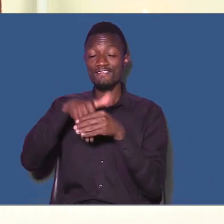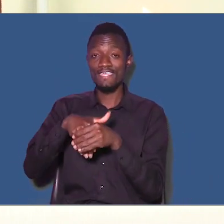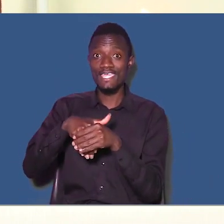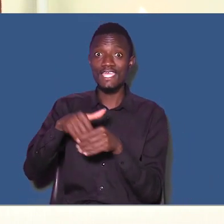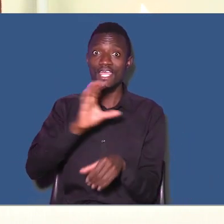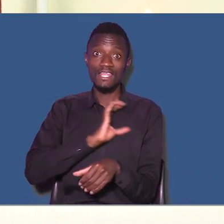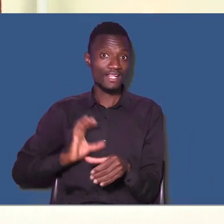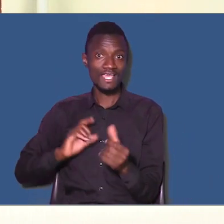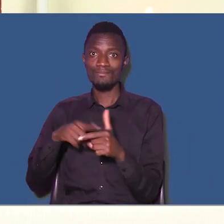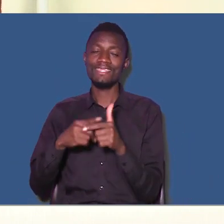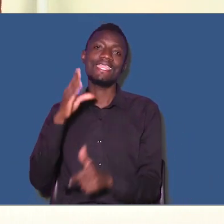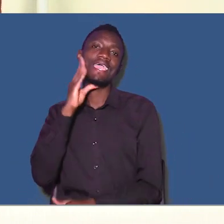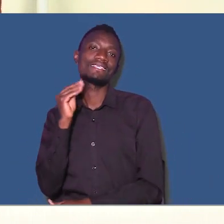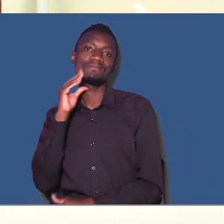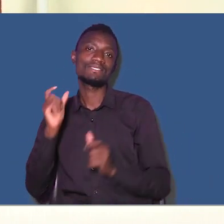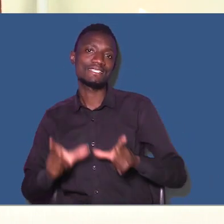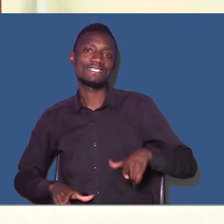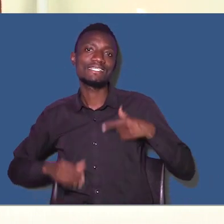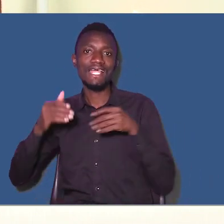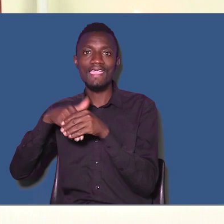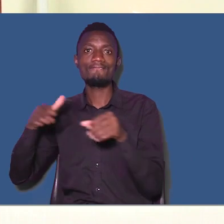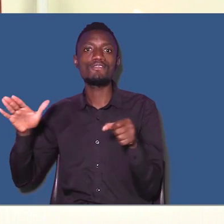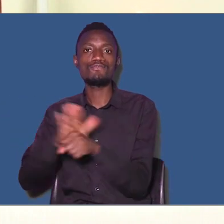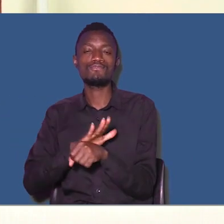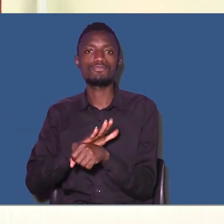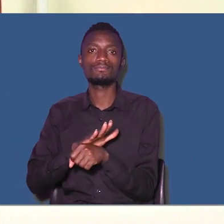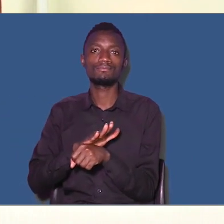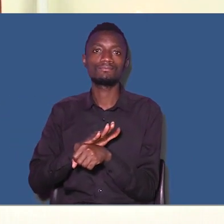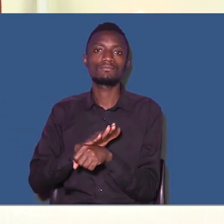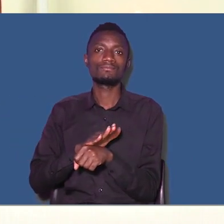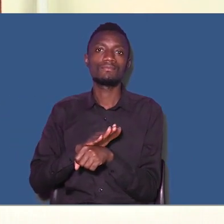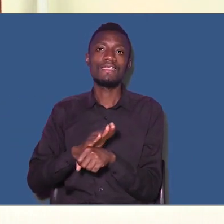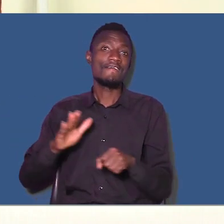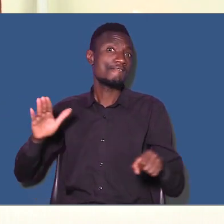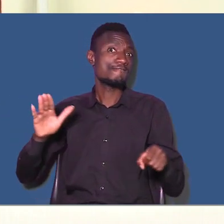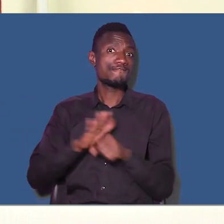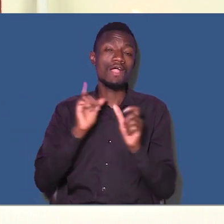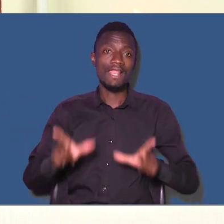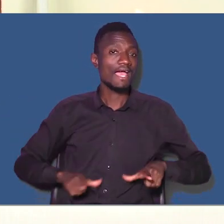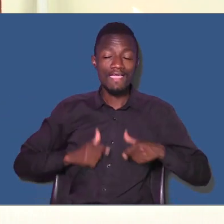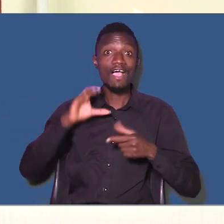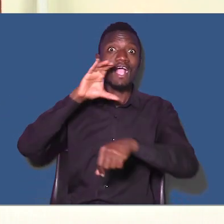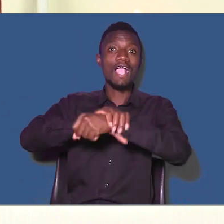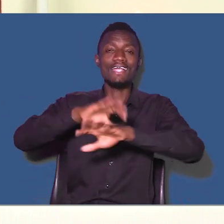life. Abundant life is only available to the redeemed in Christ.